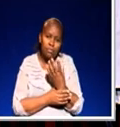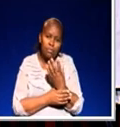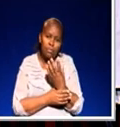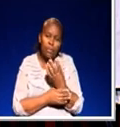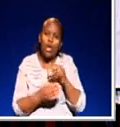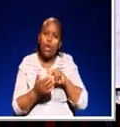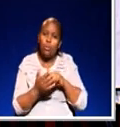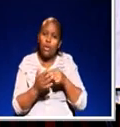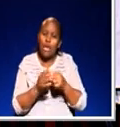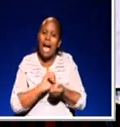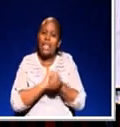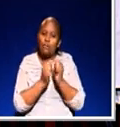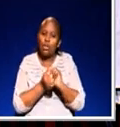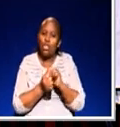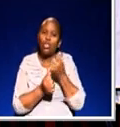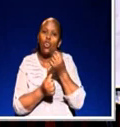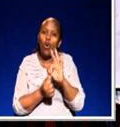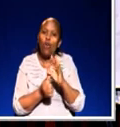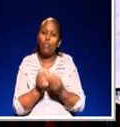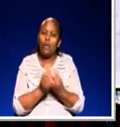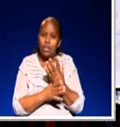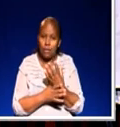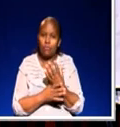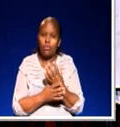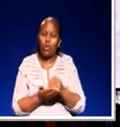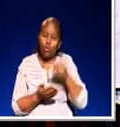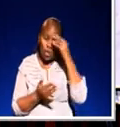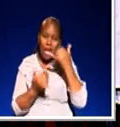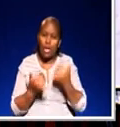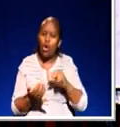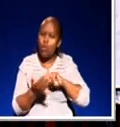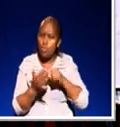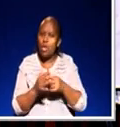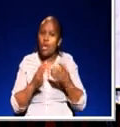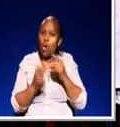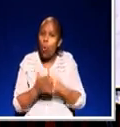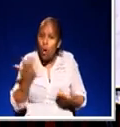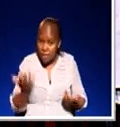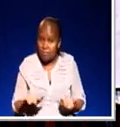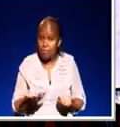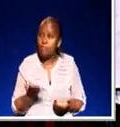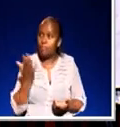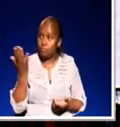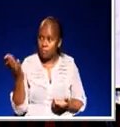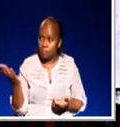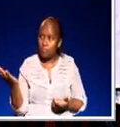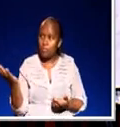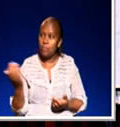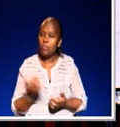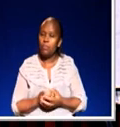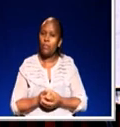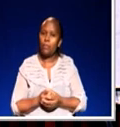What we mean by adaptation. And we are going to look at the meaning of adaptation.